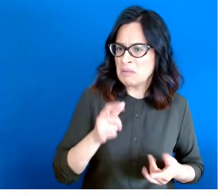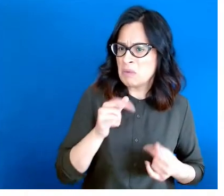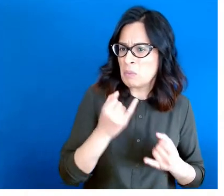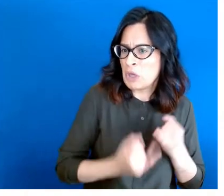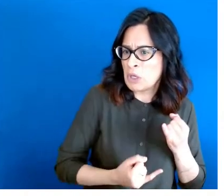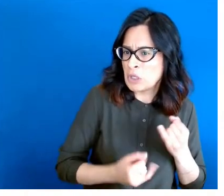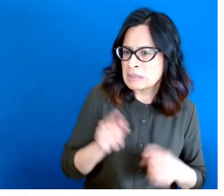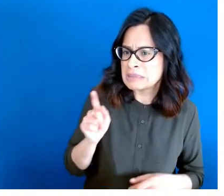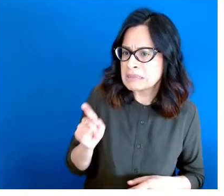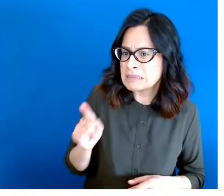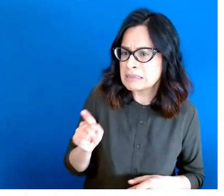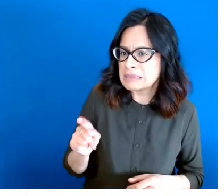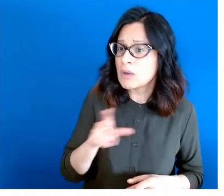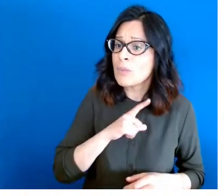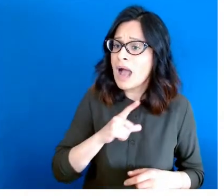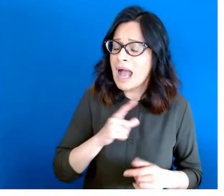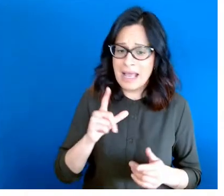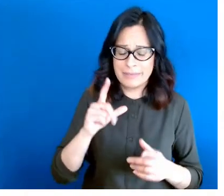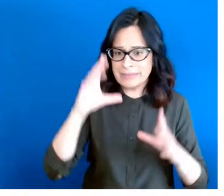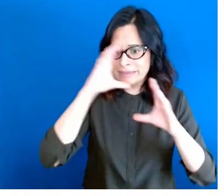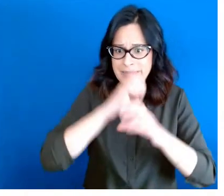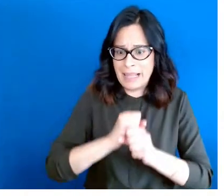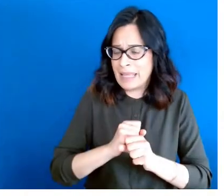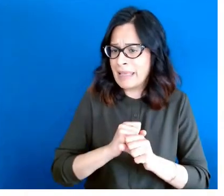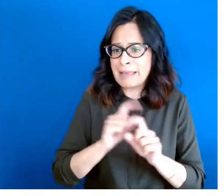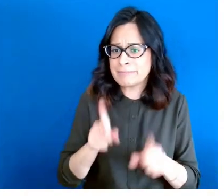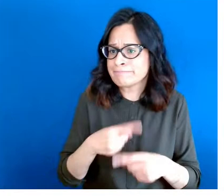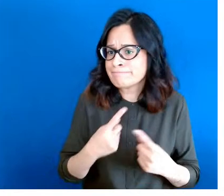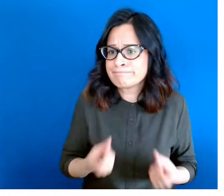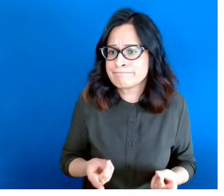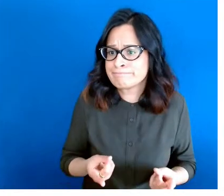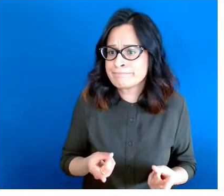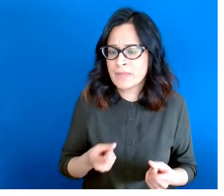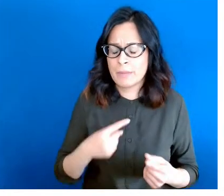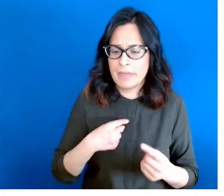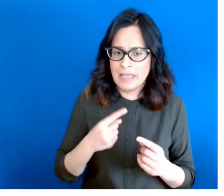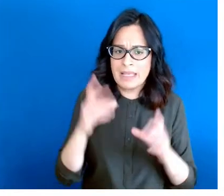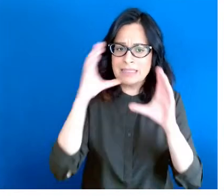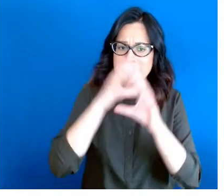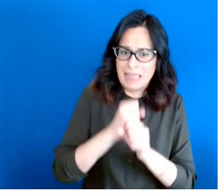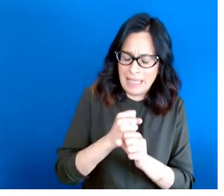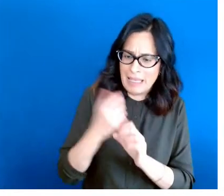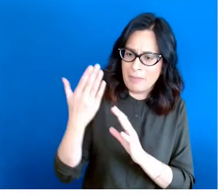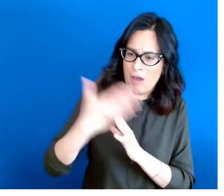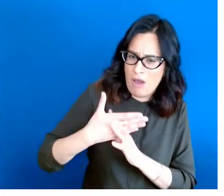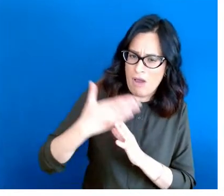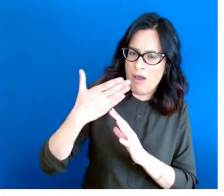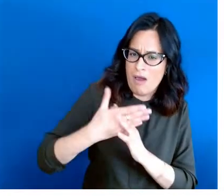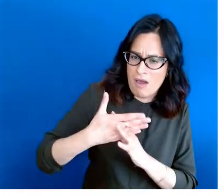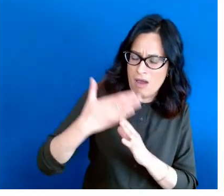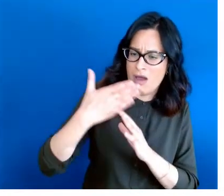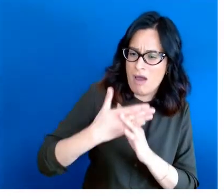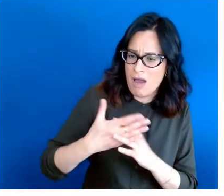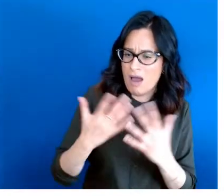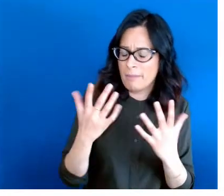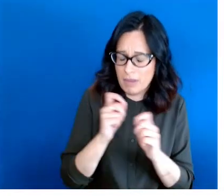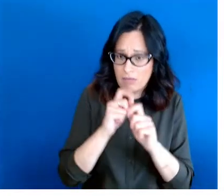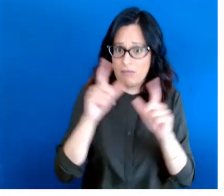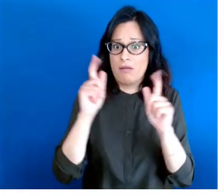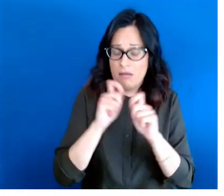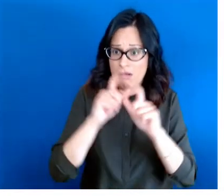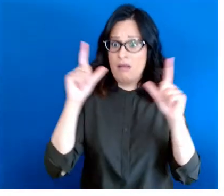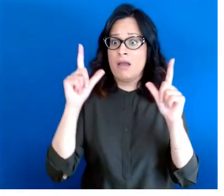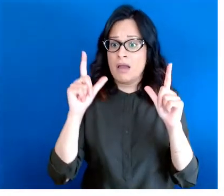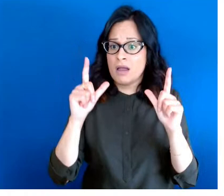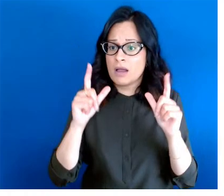have poor sleep. The allergic rhinitis interferes with their sleep. I think the mechanisms are probably